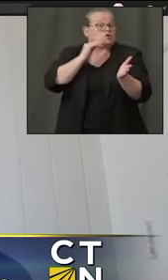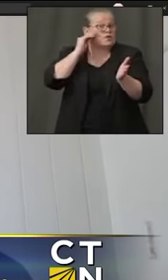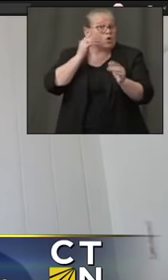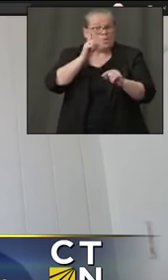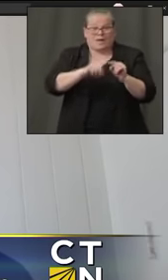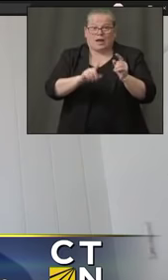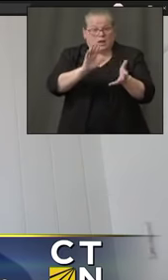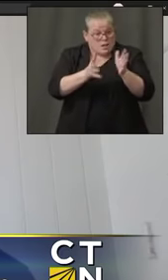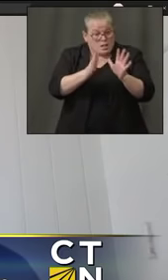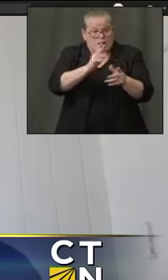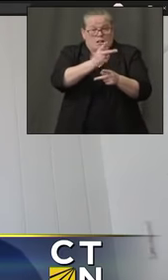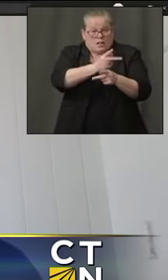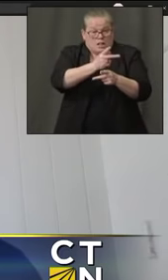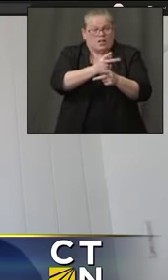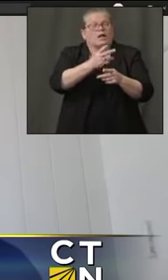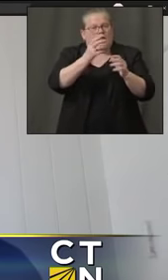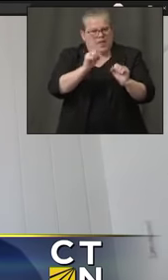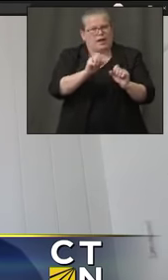to properly cohort.